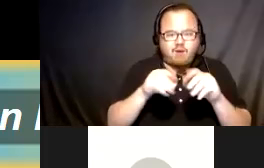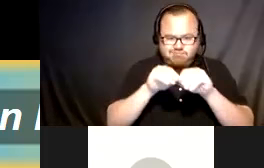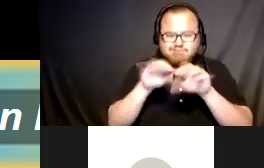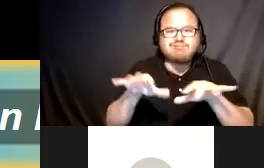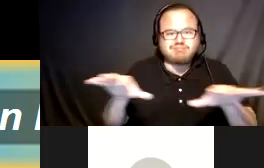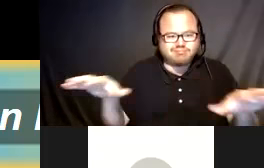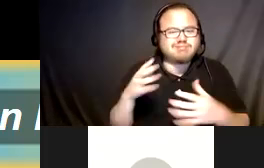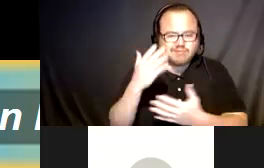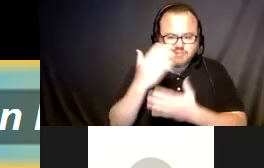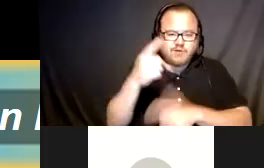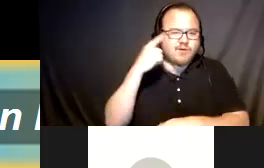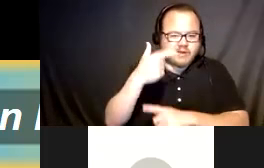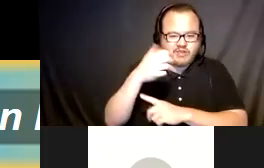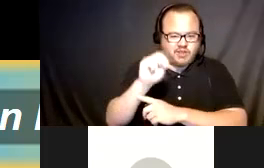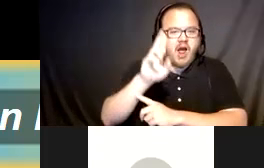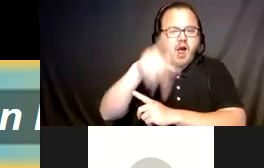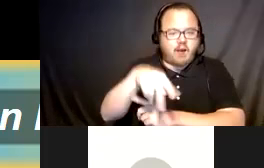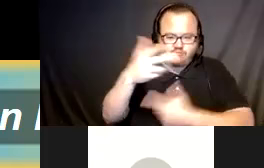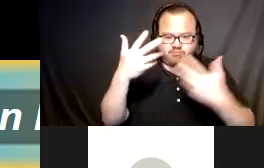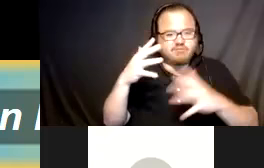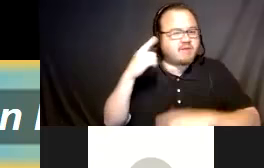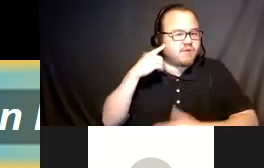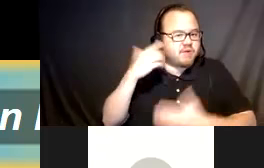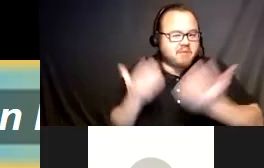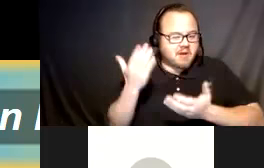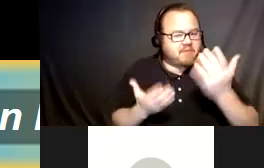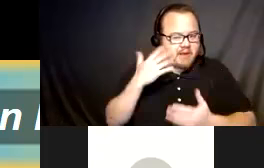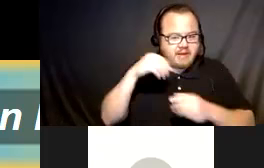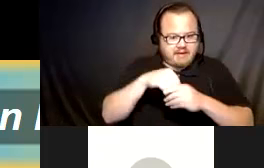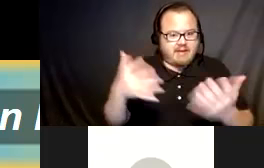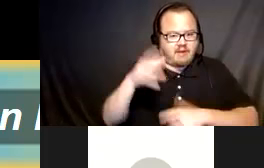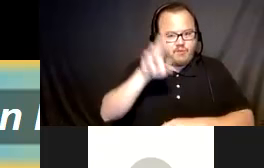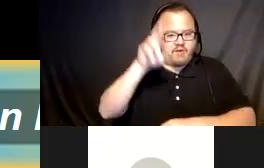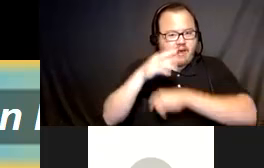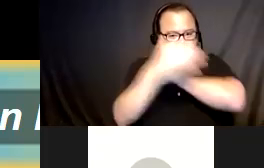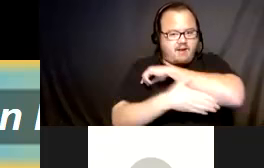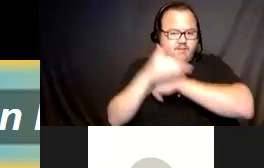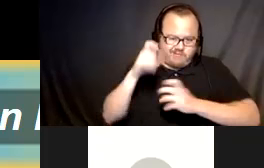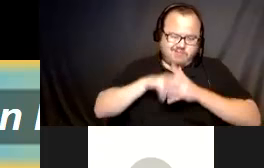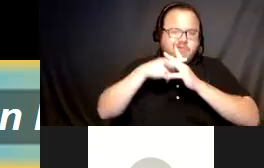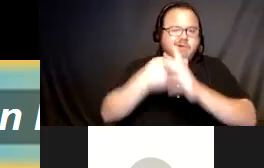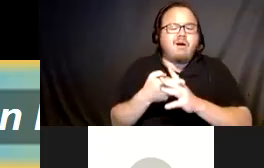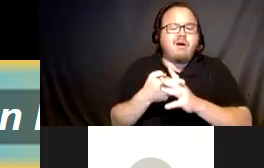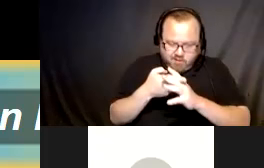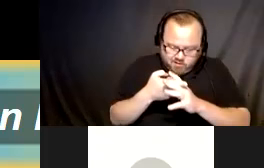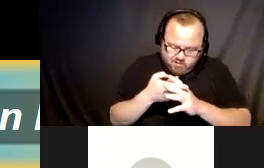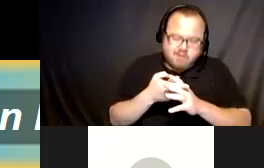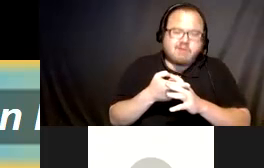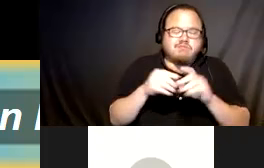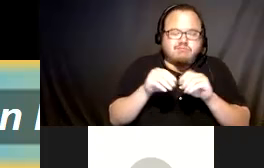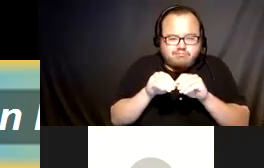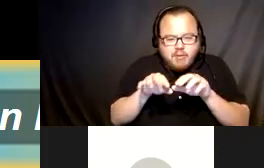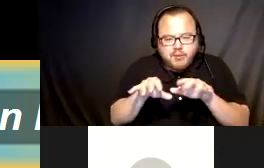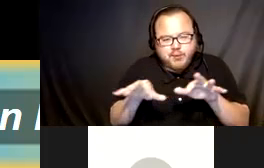Some of you may have heard of Gen Up within just the county of Riverside, because they are starting to have